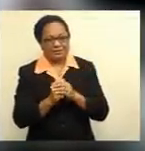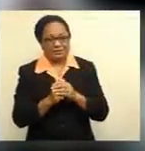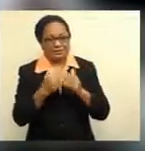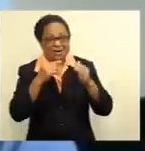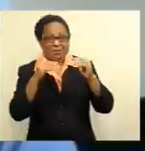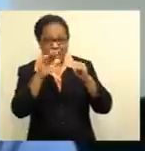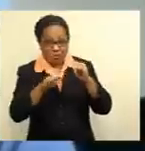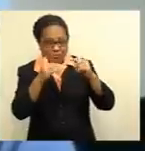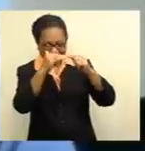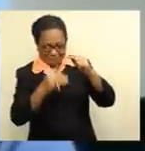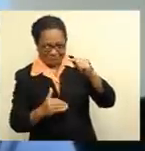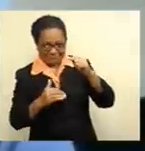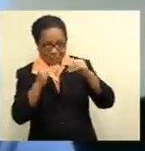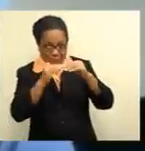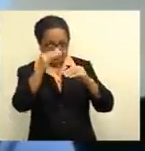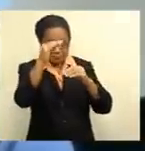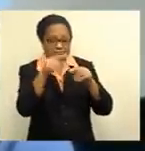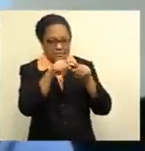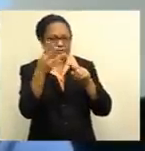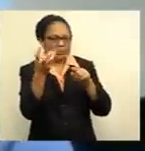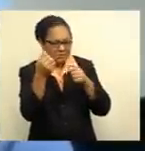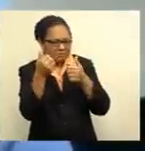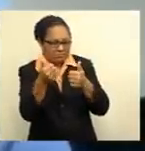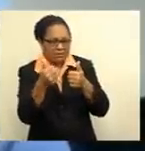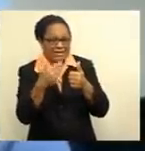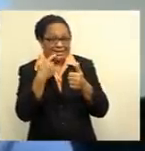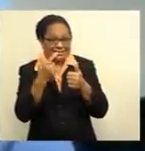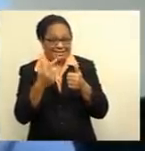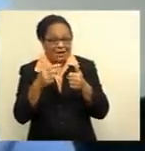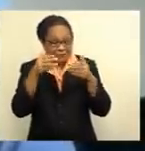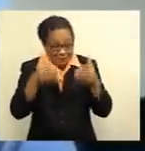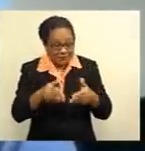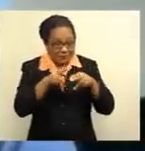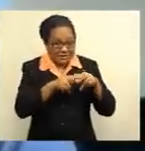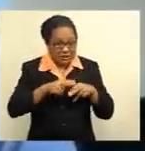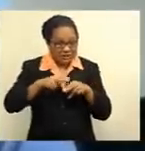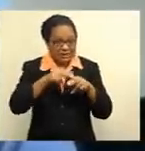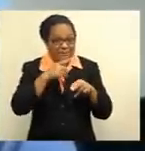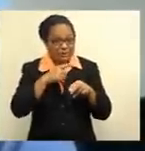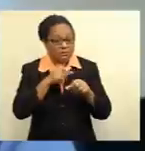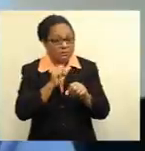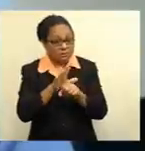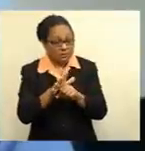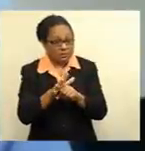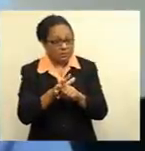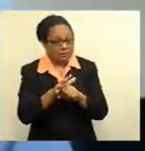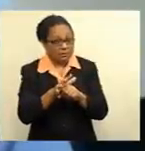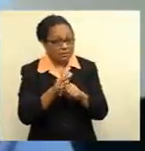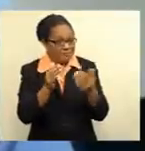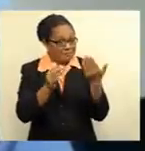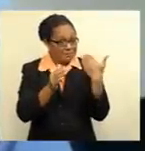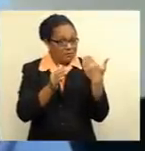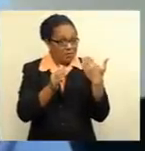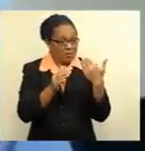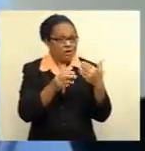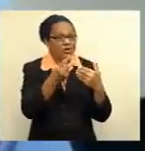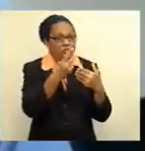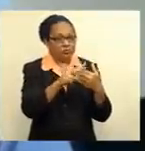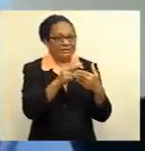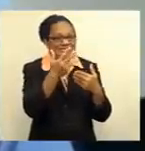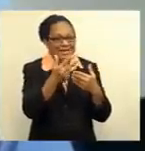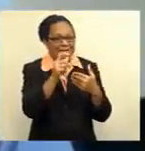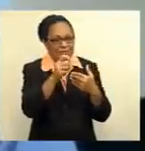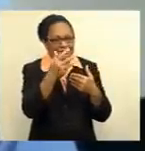before the COVID-19 pandemic, poverty rate Fiji was around